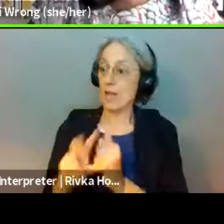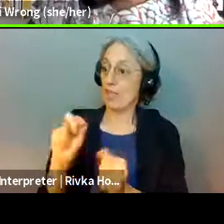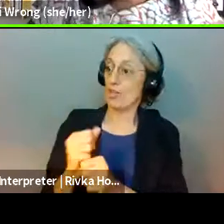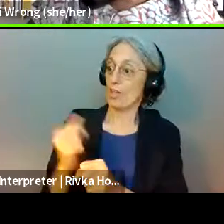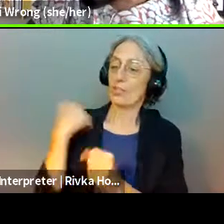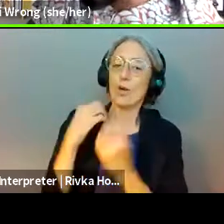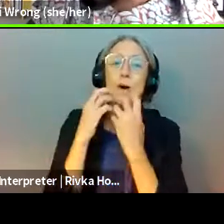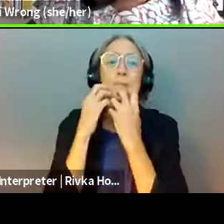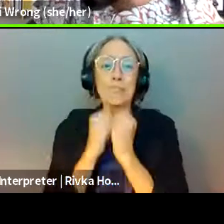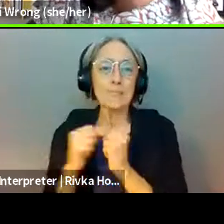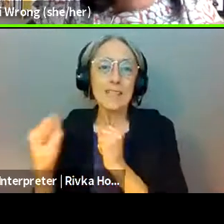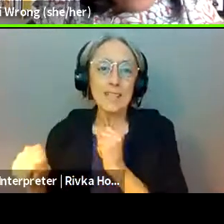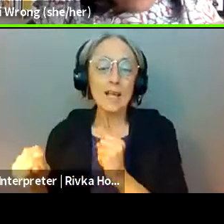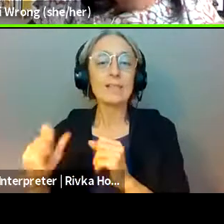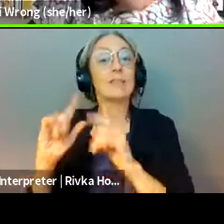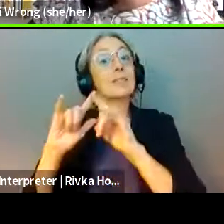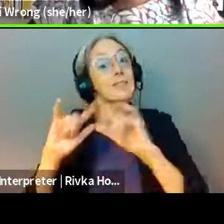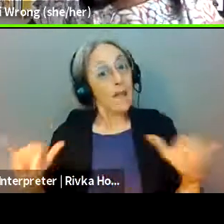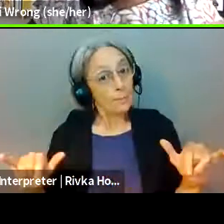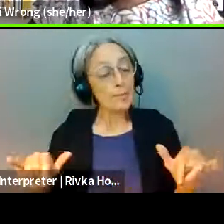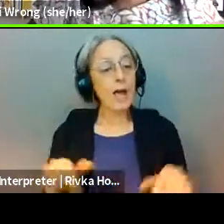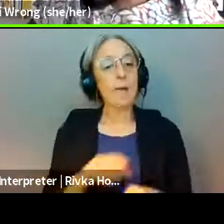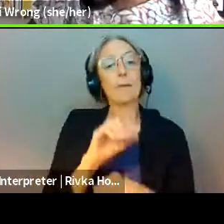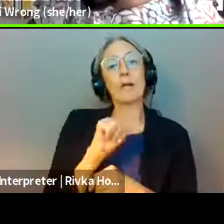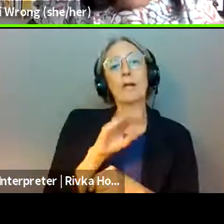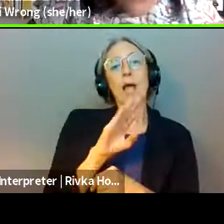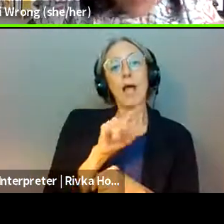understand the intersection of ableism,